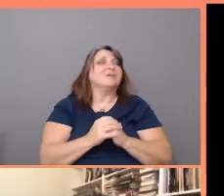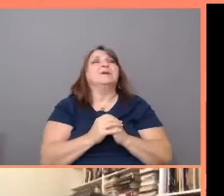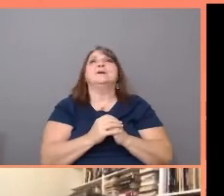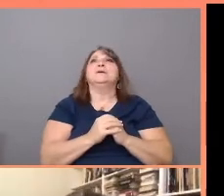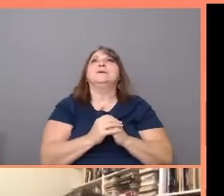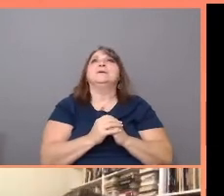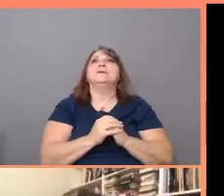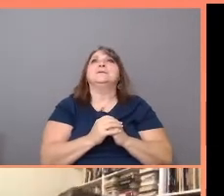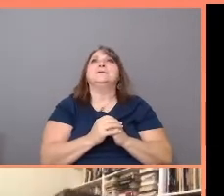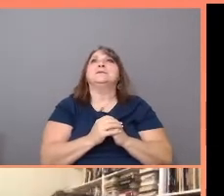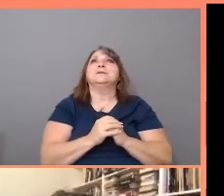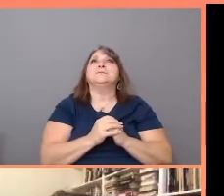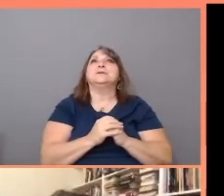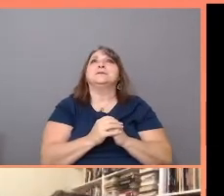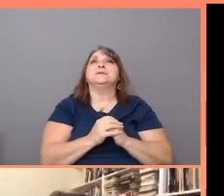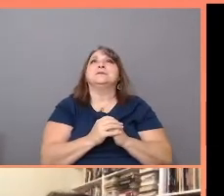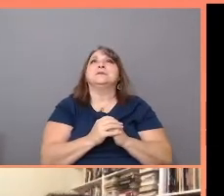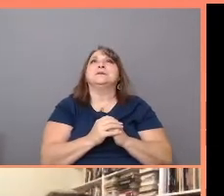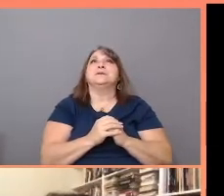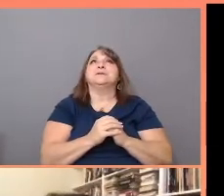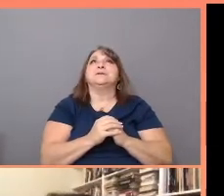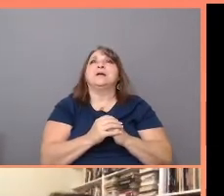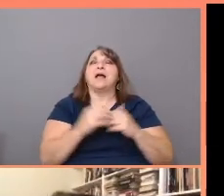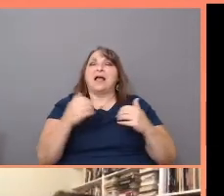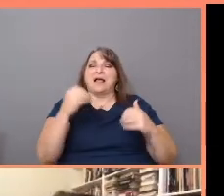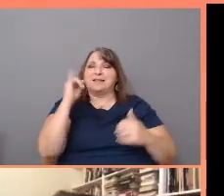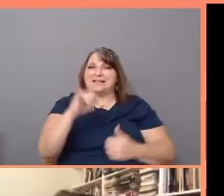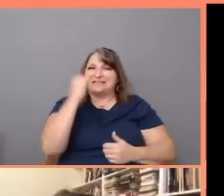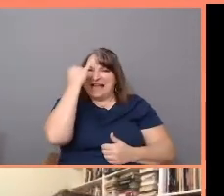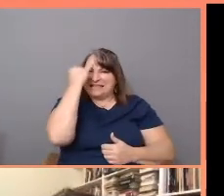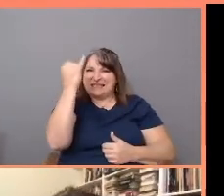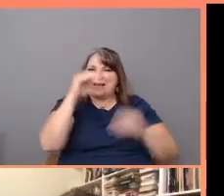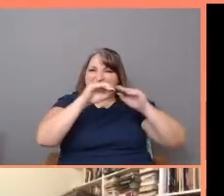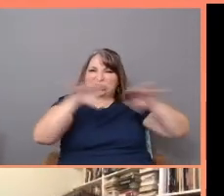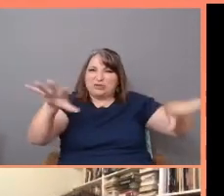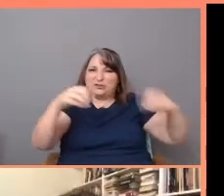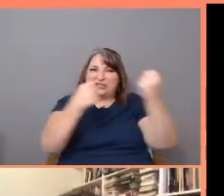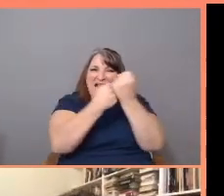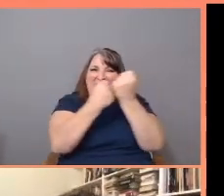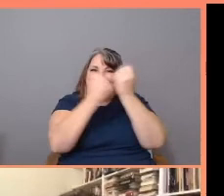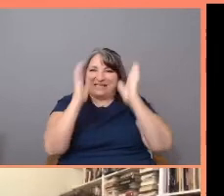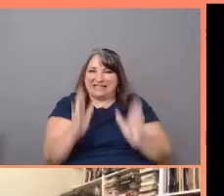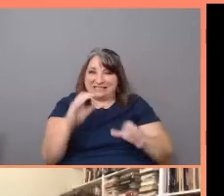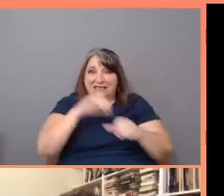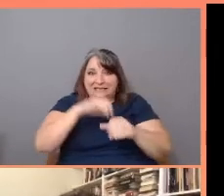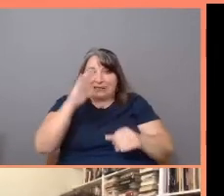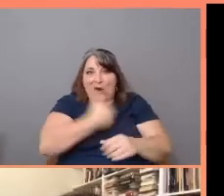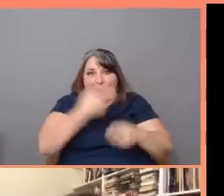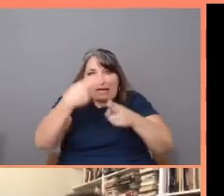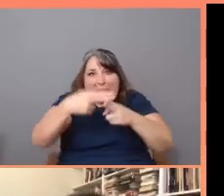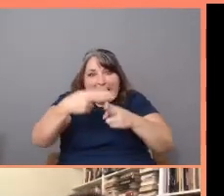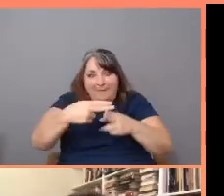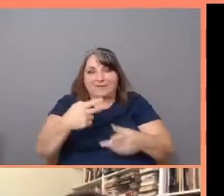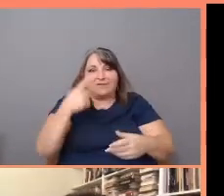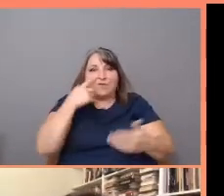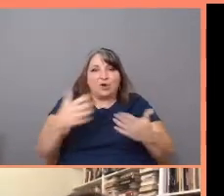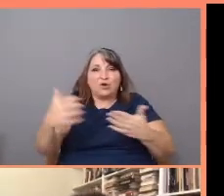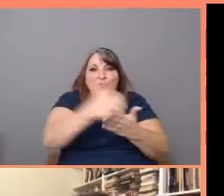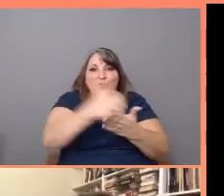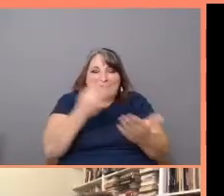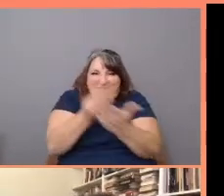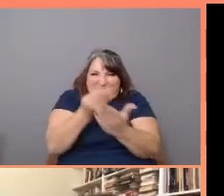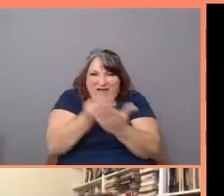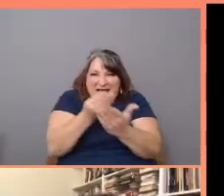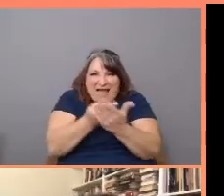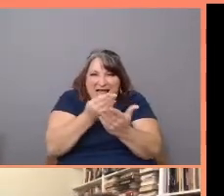come up with this idea of distribution advocates, which is in our name, to raise a fund or some